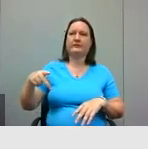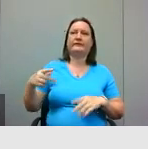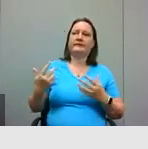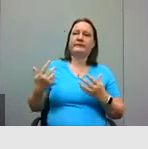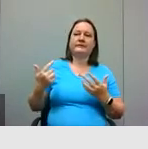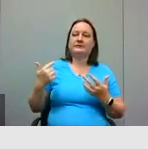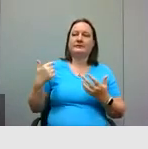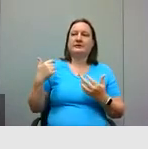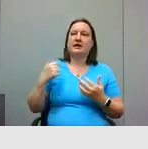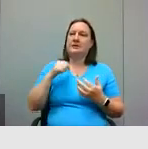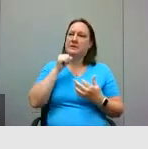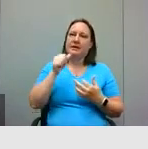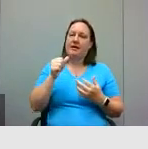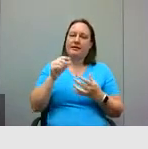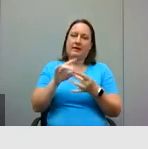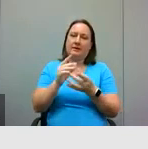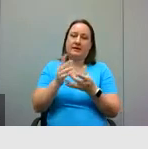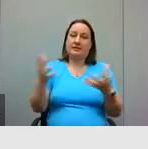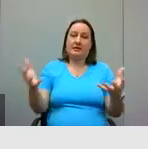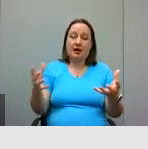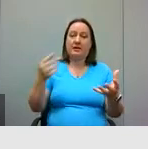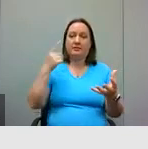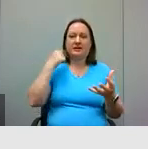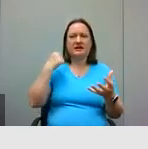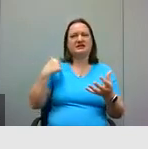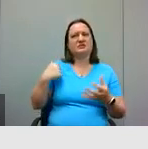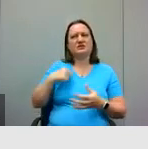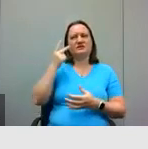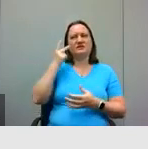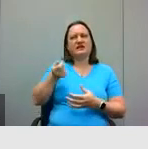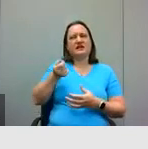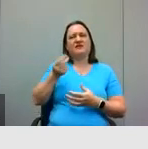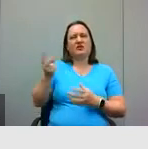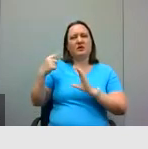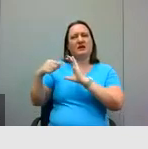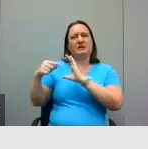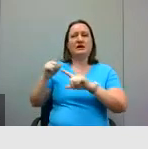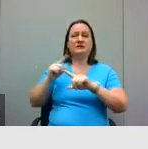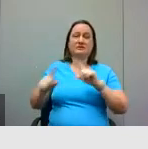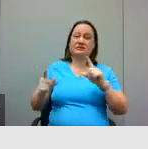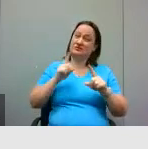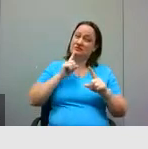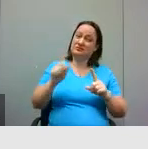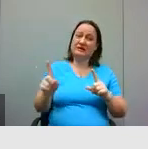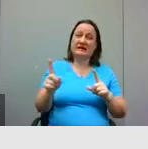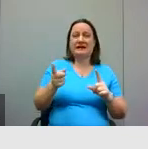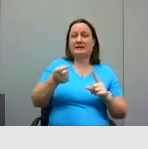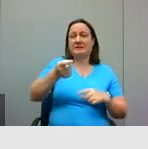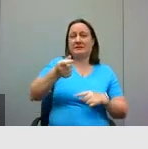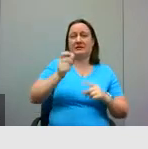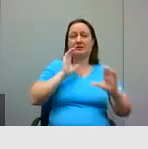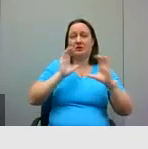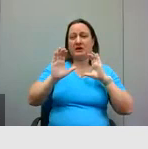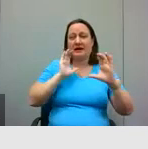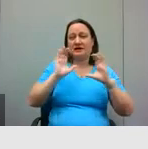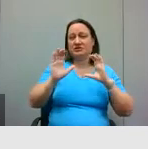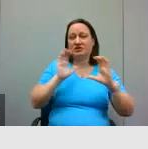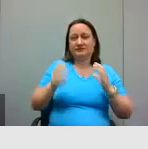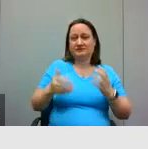there's been very little communication and everything. So I would just say that moving it